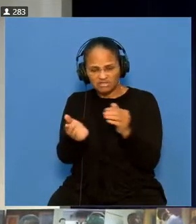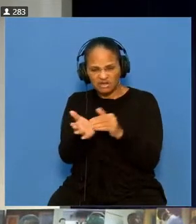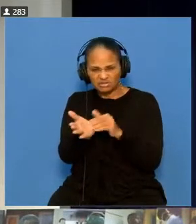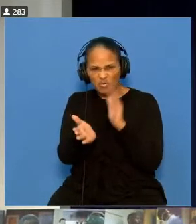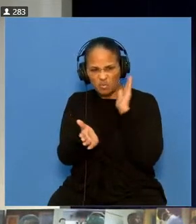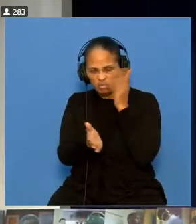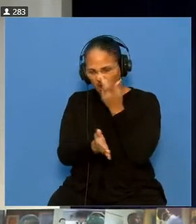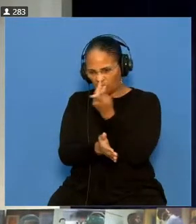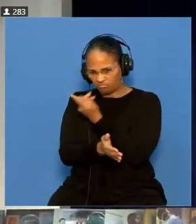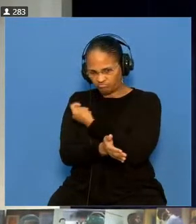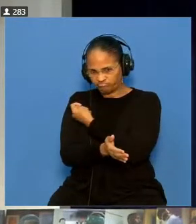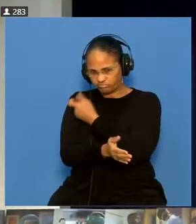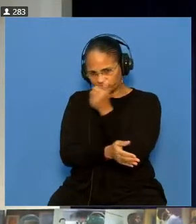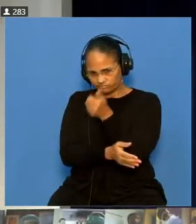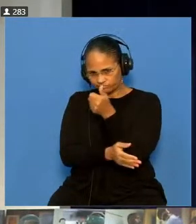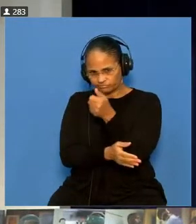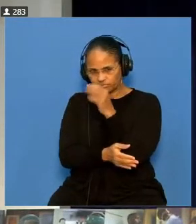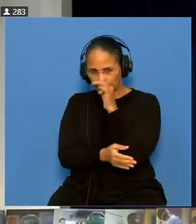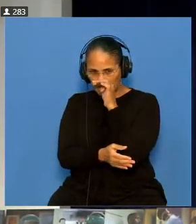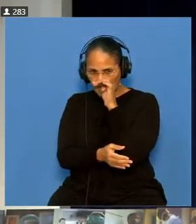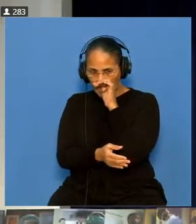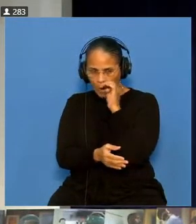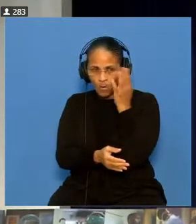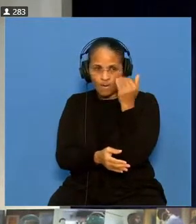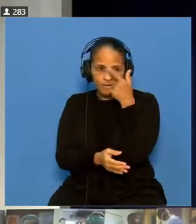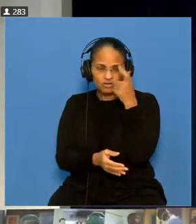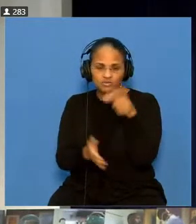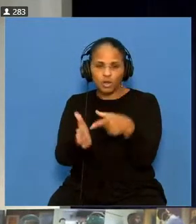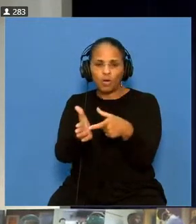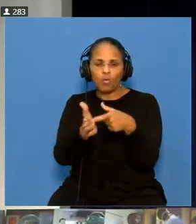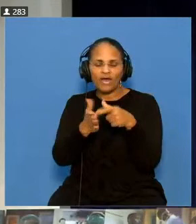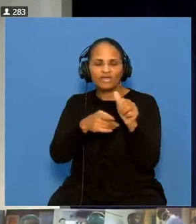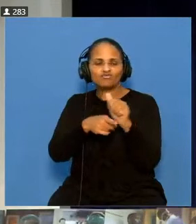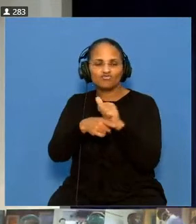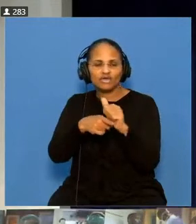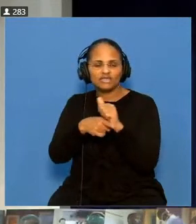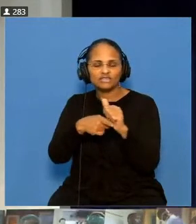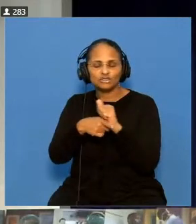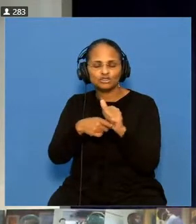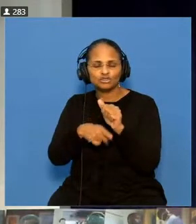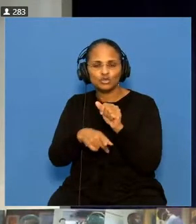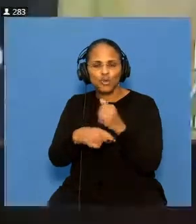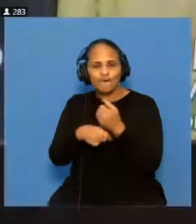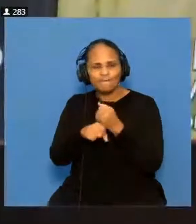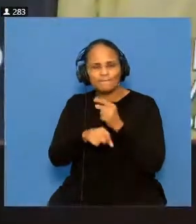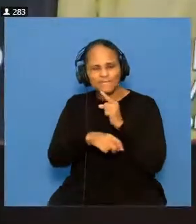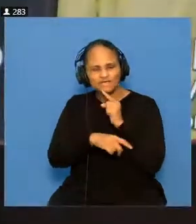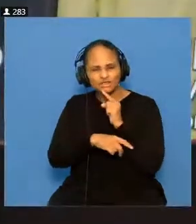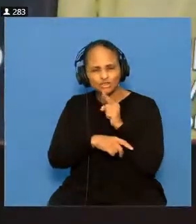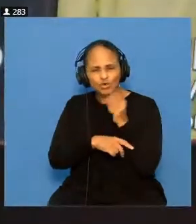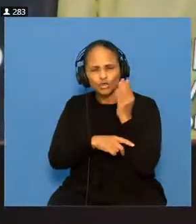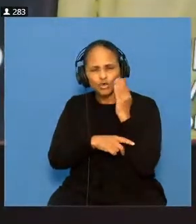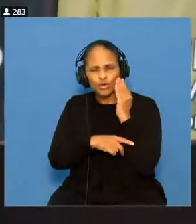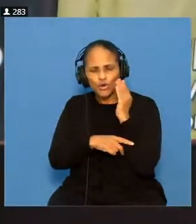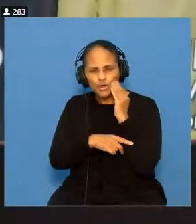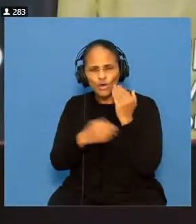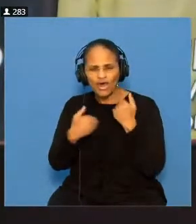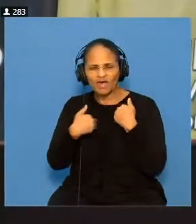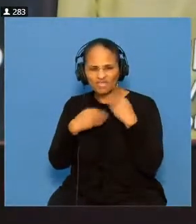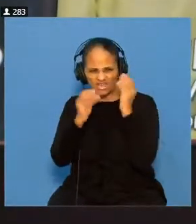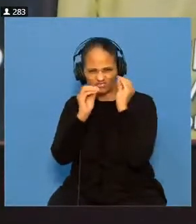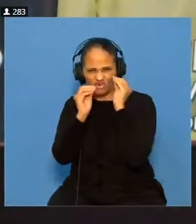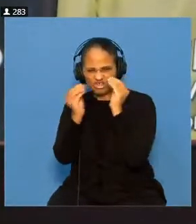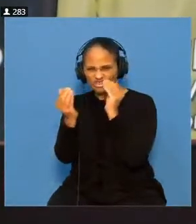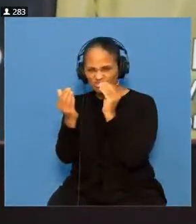to administer the vaccine. It's simply because it requires a type of training to make sure that you you follow the instructions properly